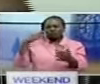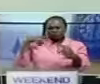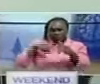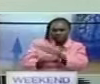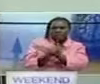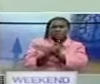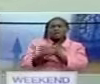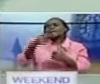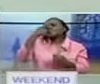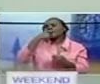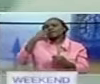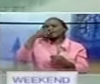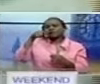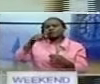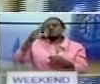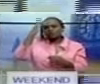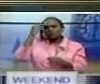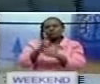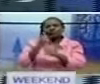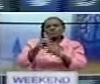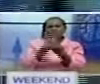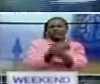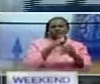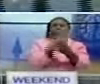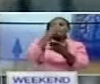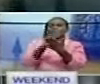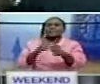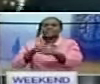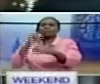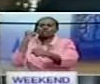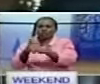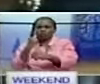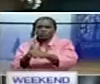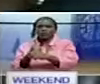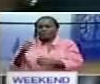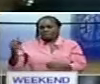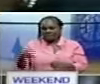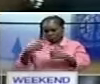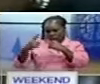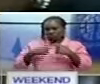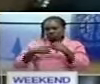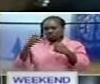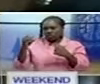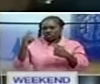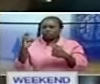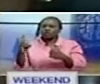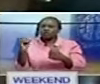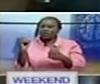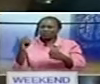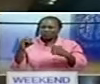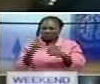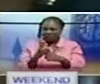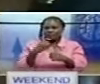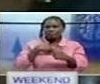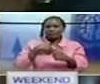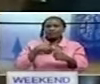her to Tanzania, where she did several part-time jobs for 5 years. In June 2012,